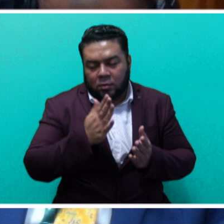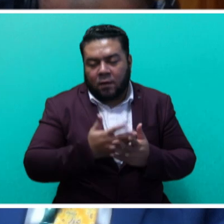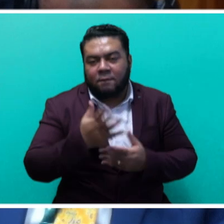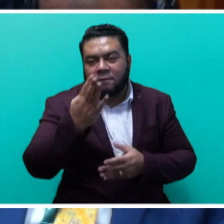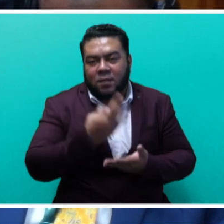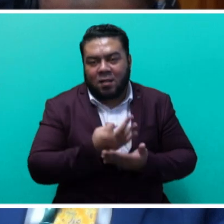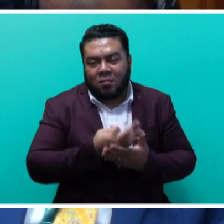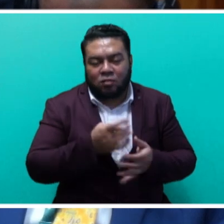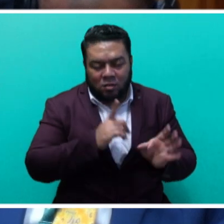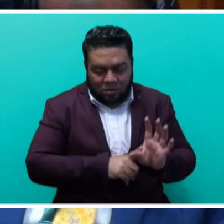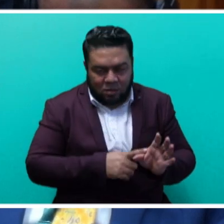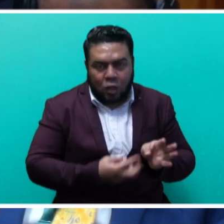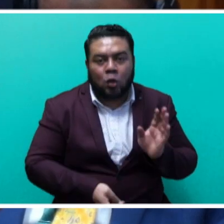year.